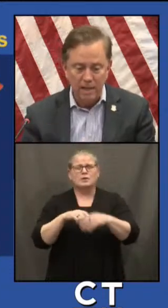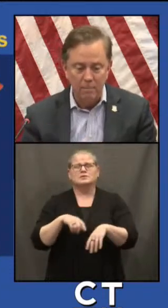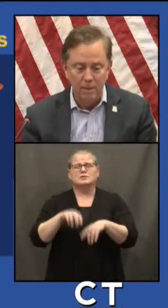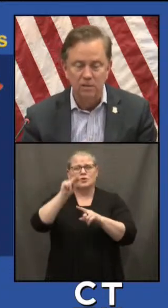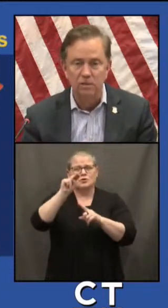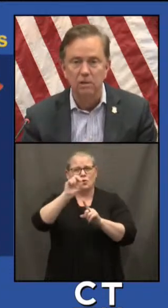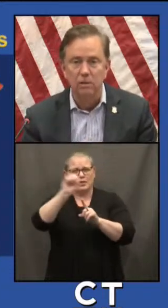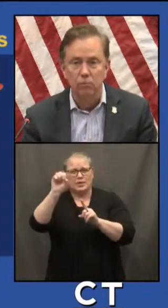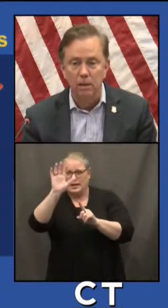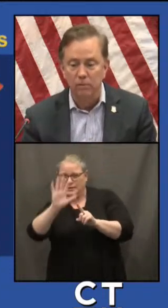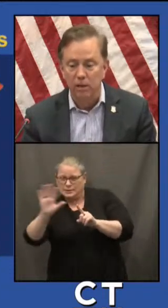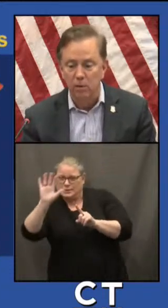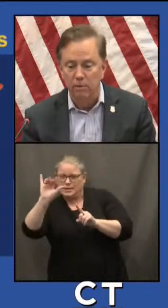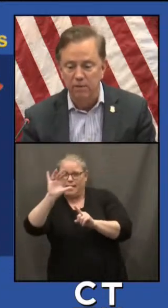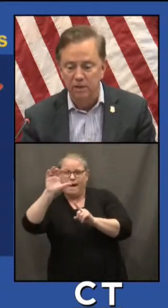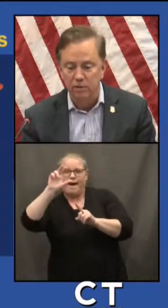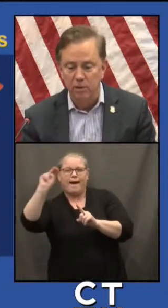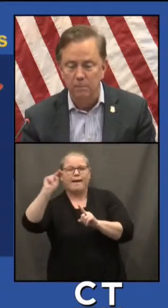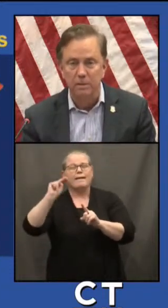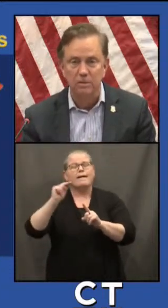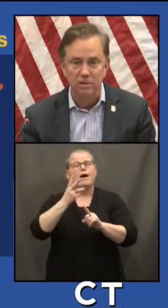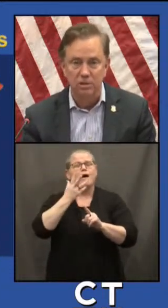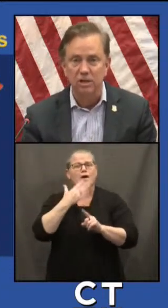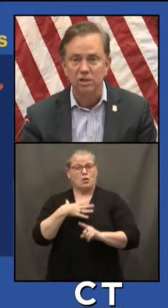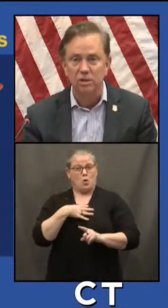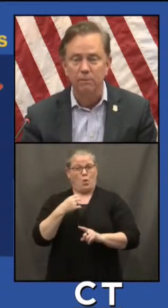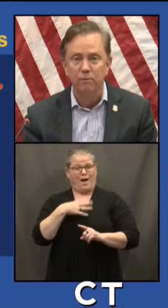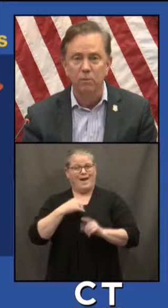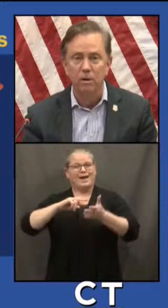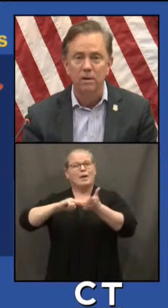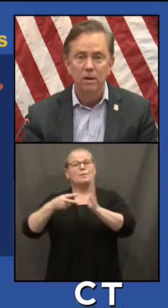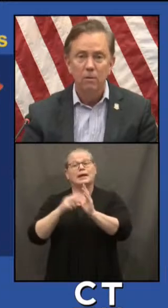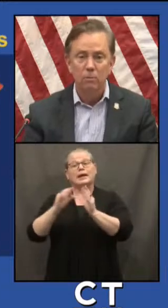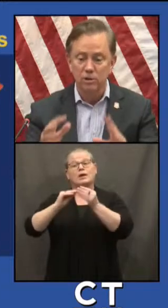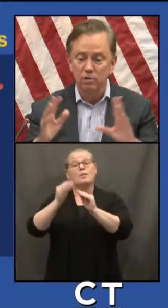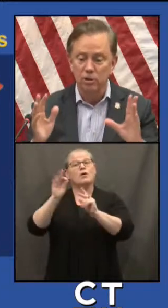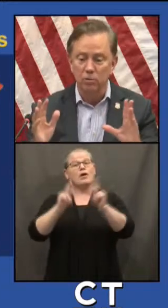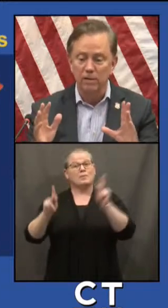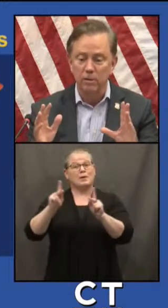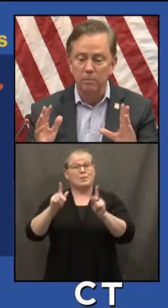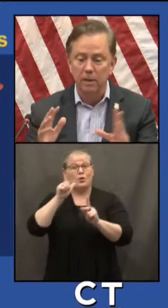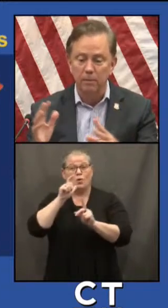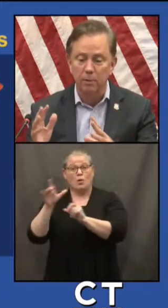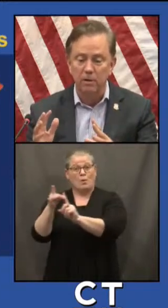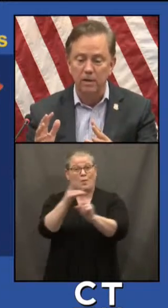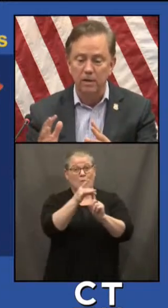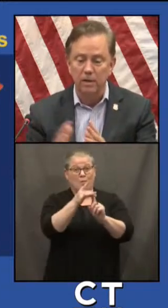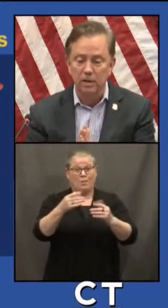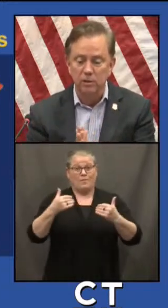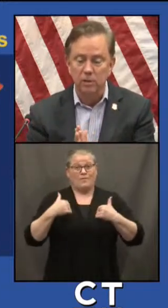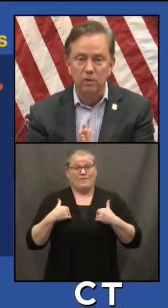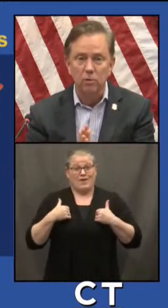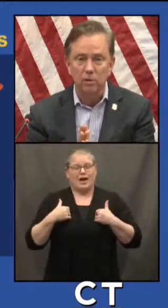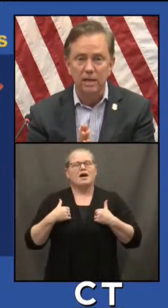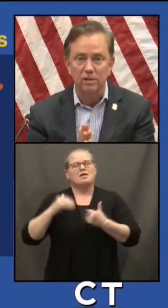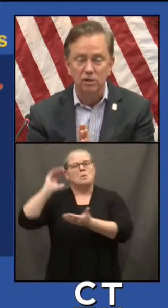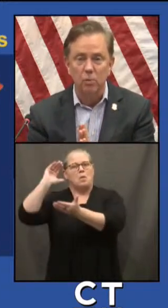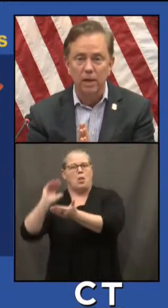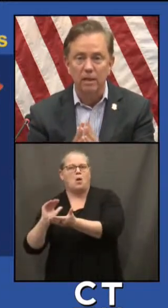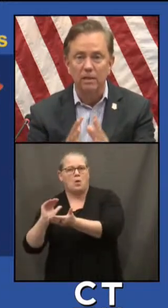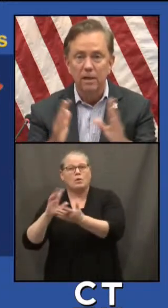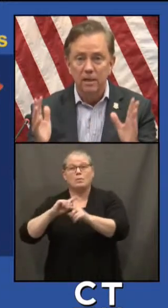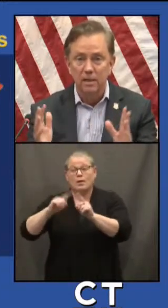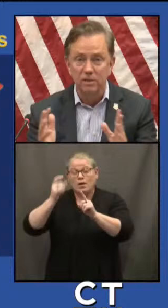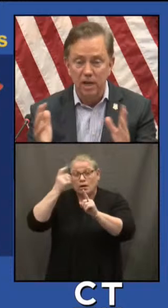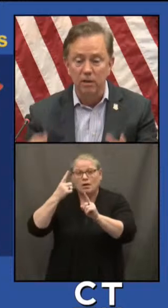white. That means a relatively low infection rate, but as I suggested before, we're still surrounded by a part of the country, the Northeast, New